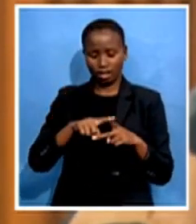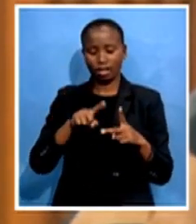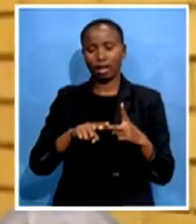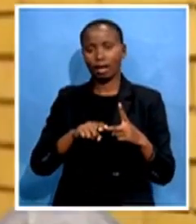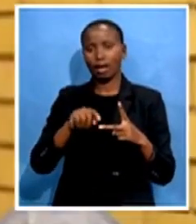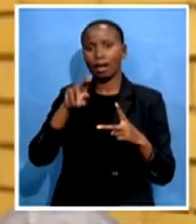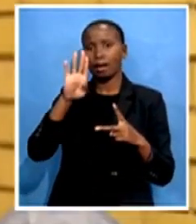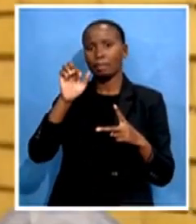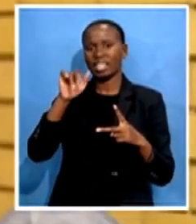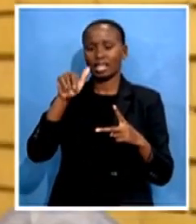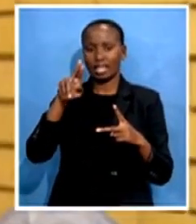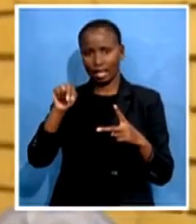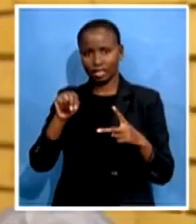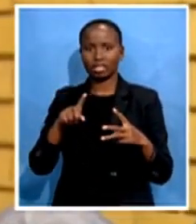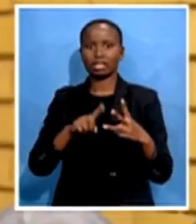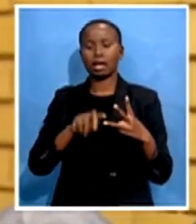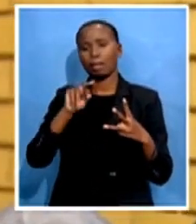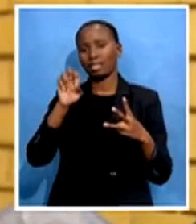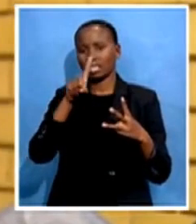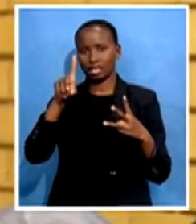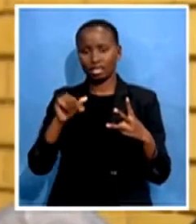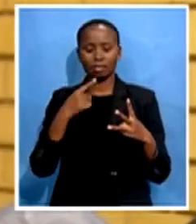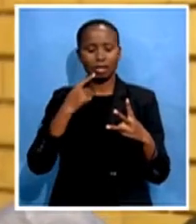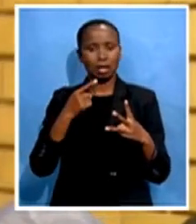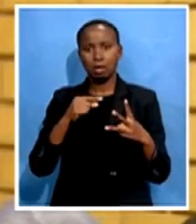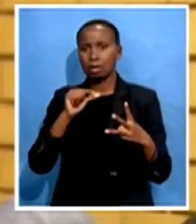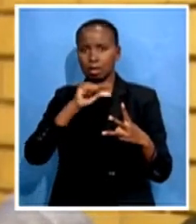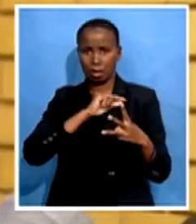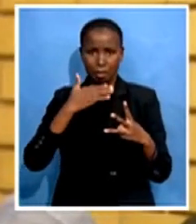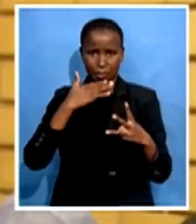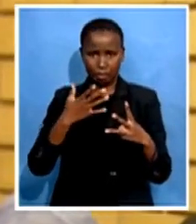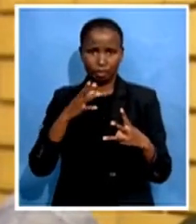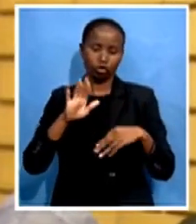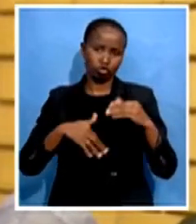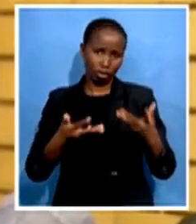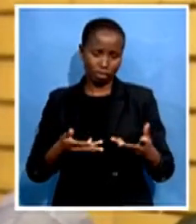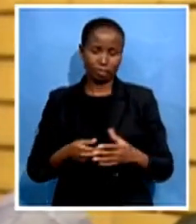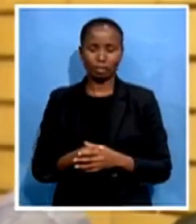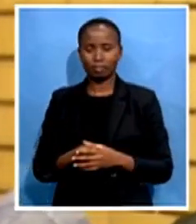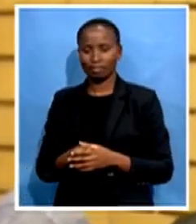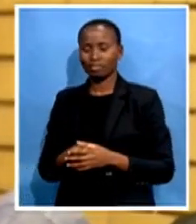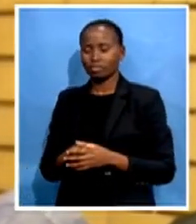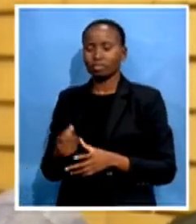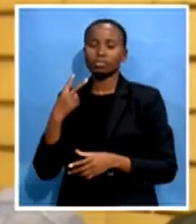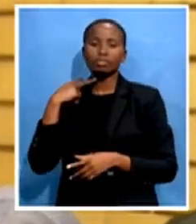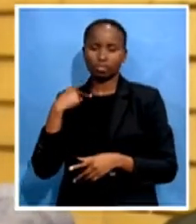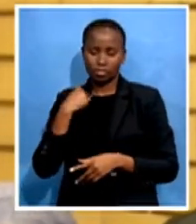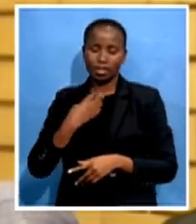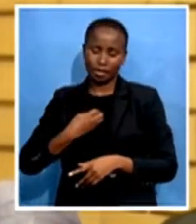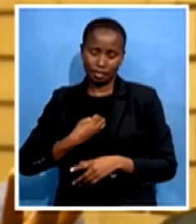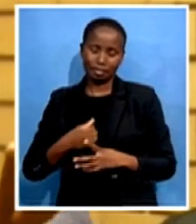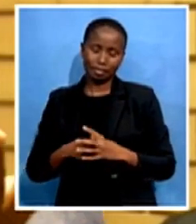charges. We are very sad, we are down, as you can see, because this to us, it's a torture,